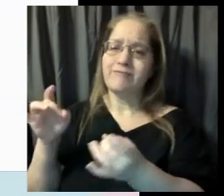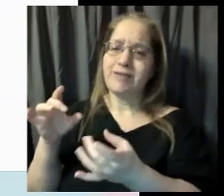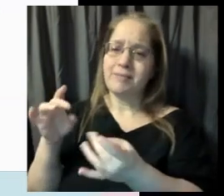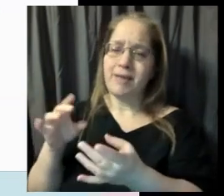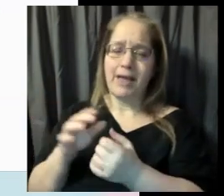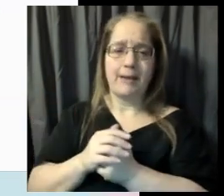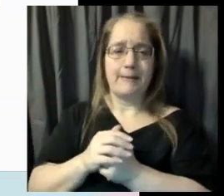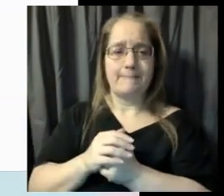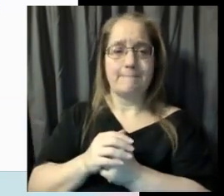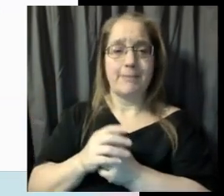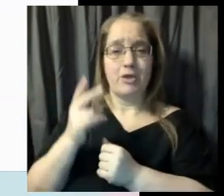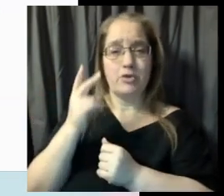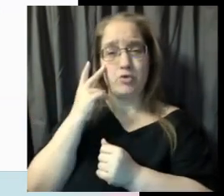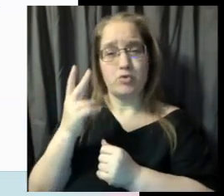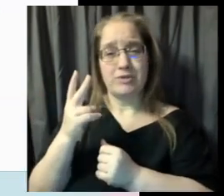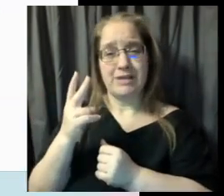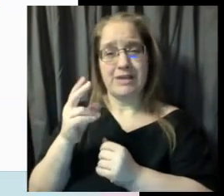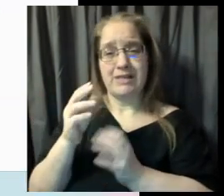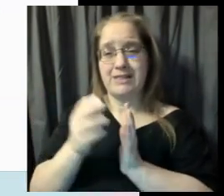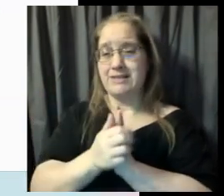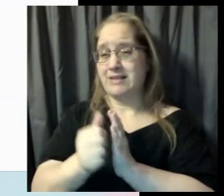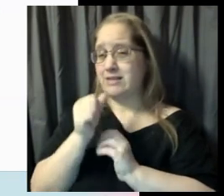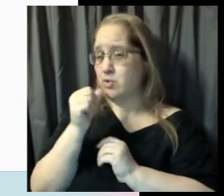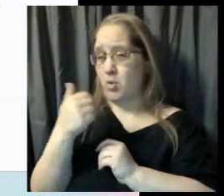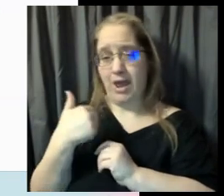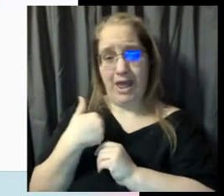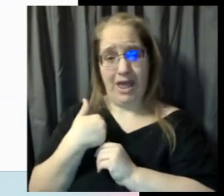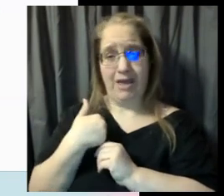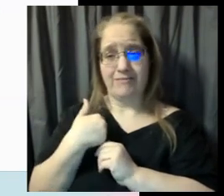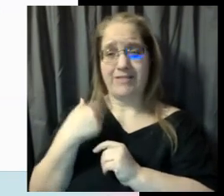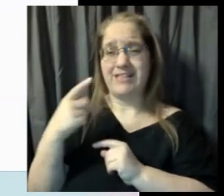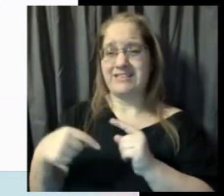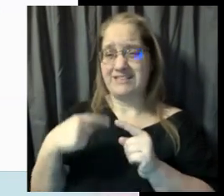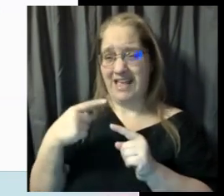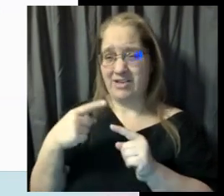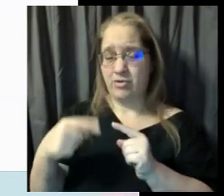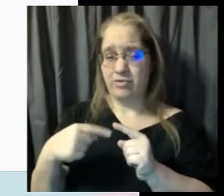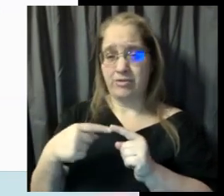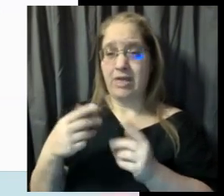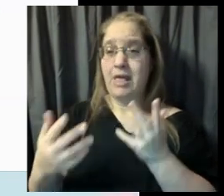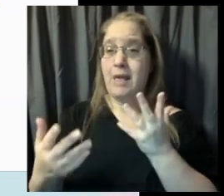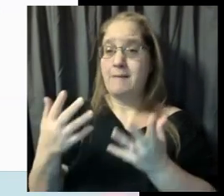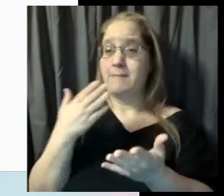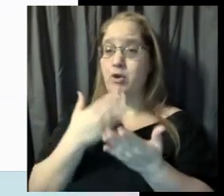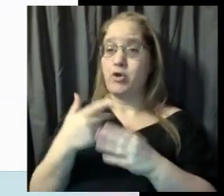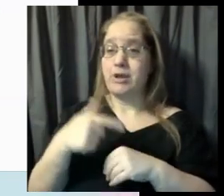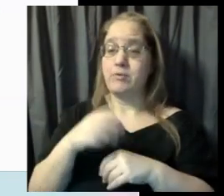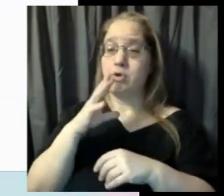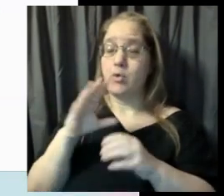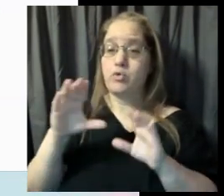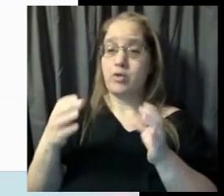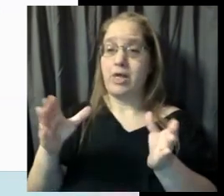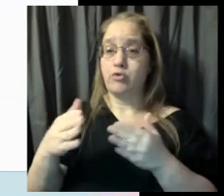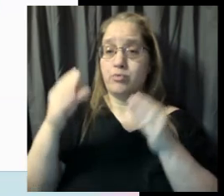the underdeveloped skills and then set goals, this may be a good time to include your classroom teacher or your case manager if your child